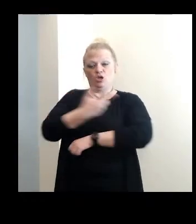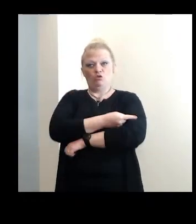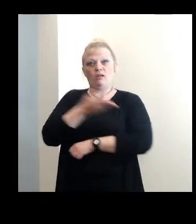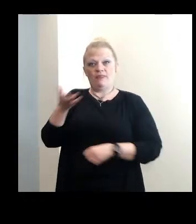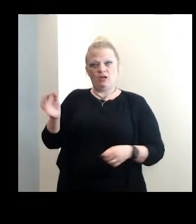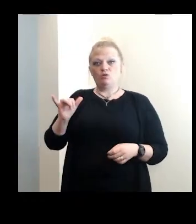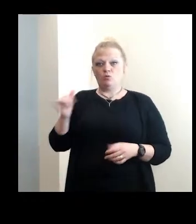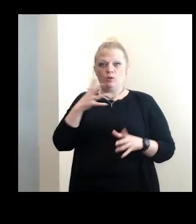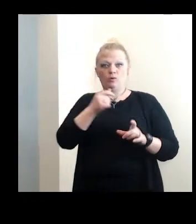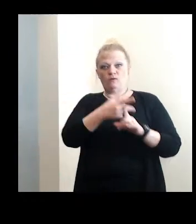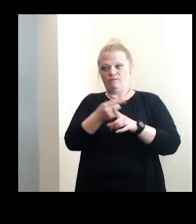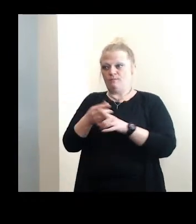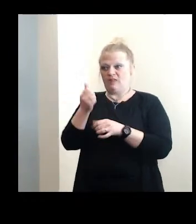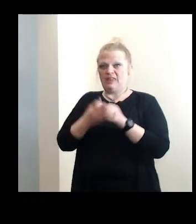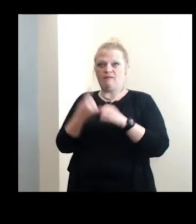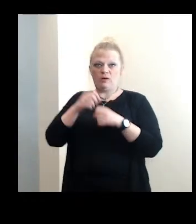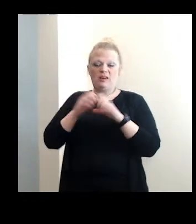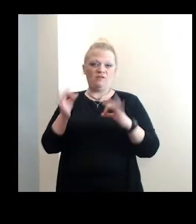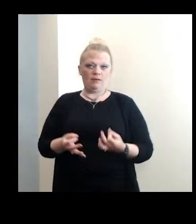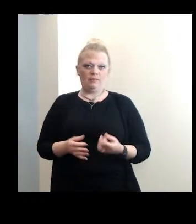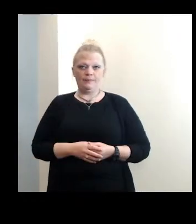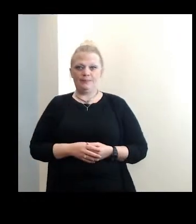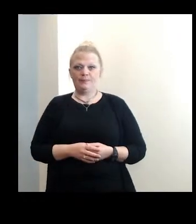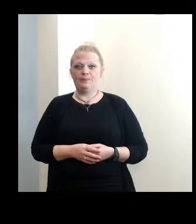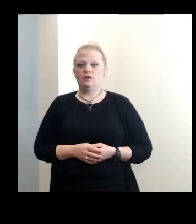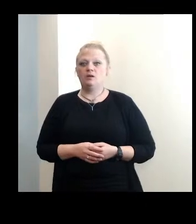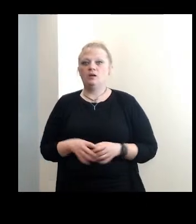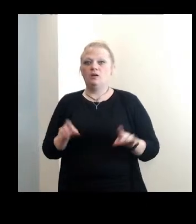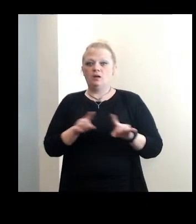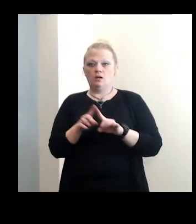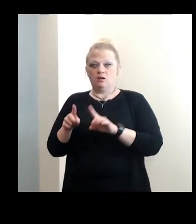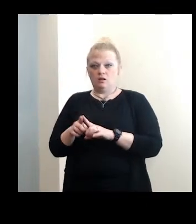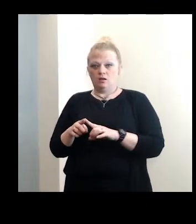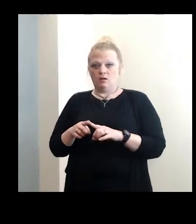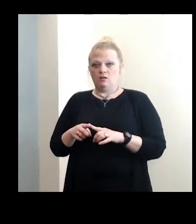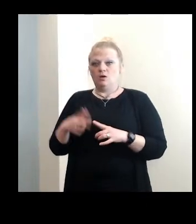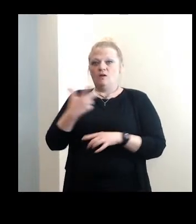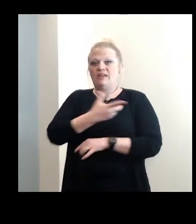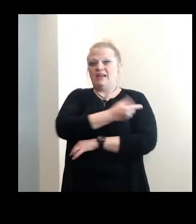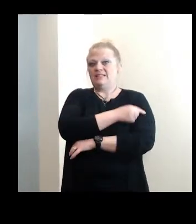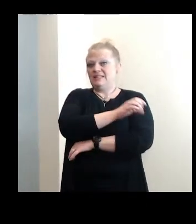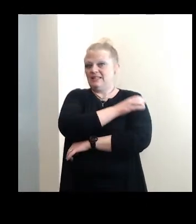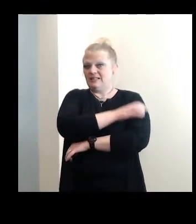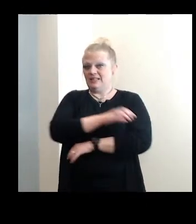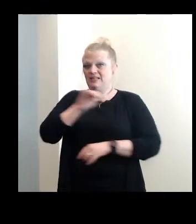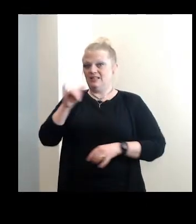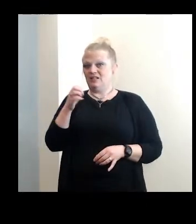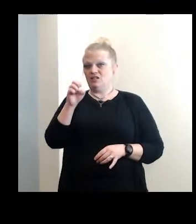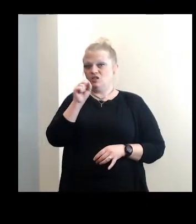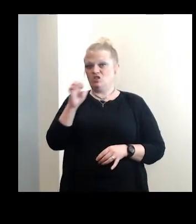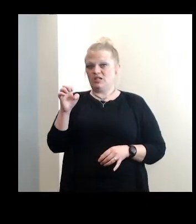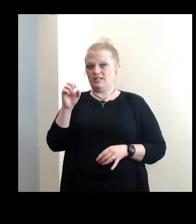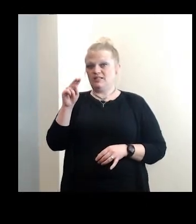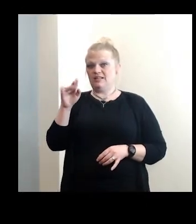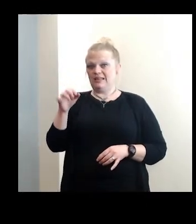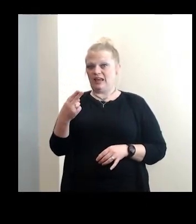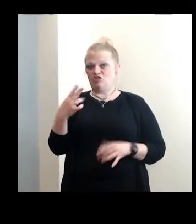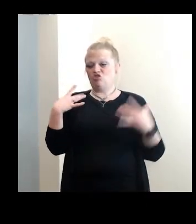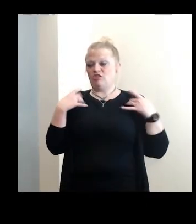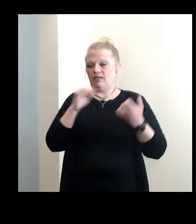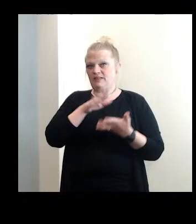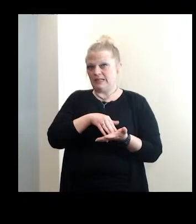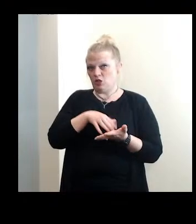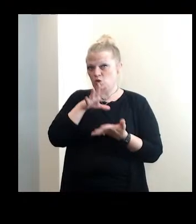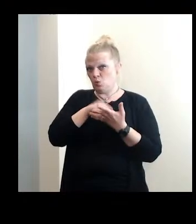So we want to vaccinate everybody in the family. Also, we're going to be having a vaccine clinic at our Jesse Nath Health Center, so you can learn